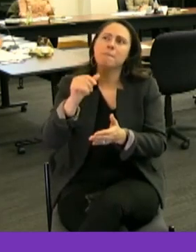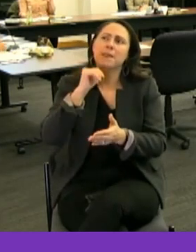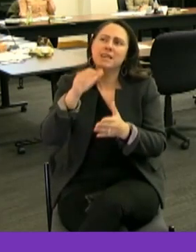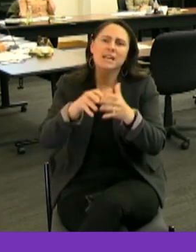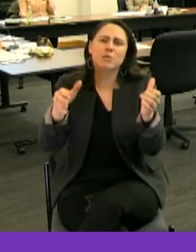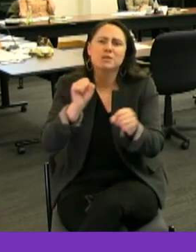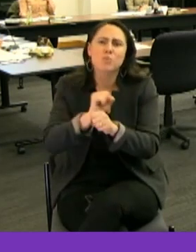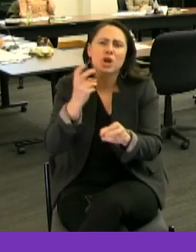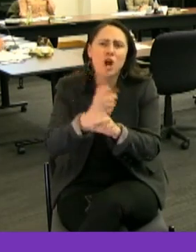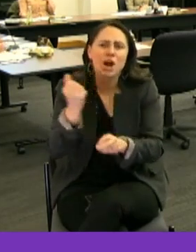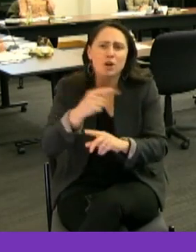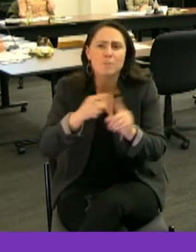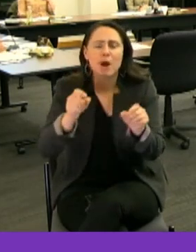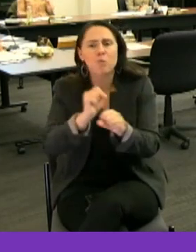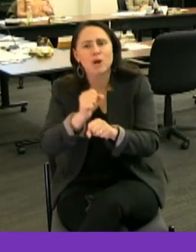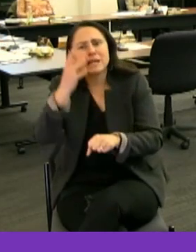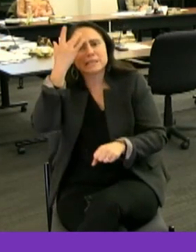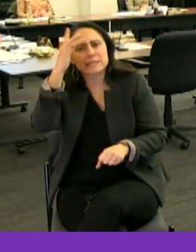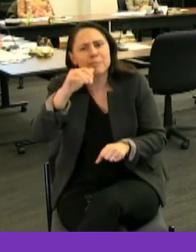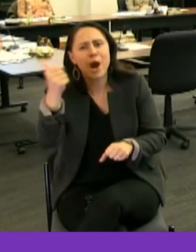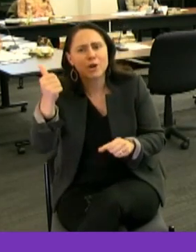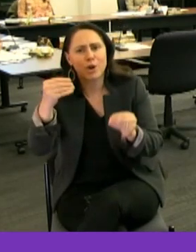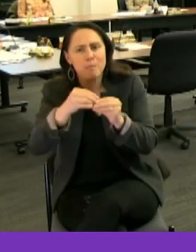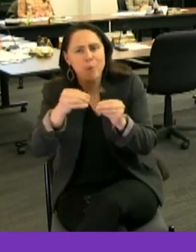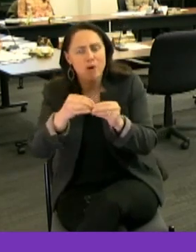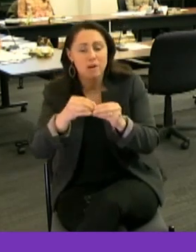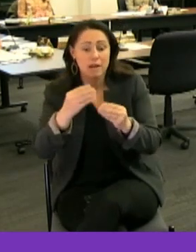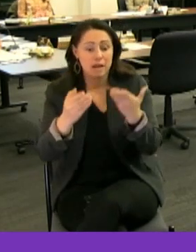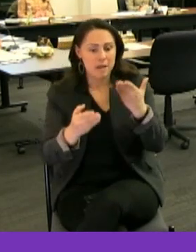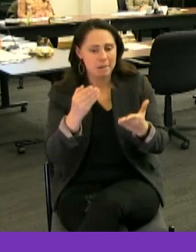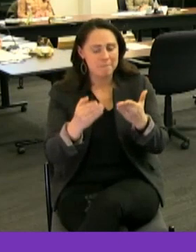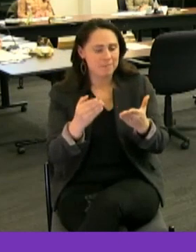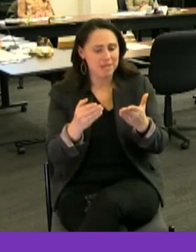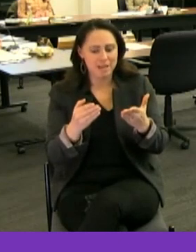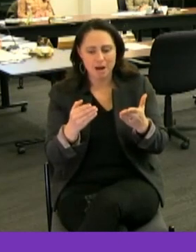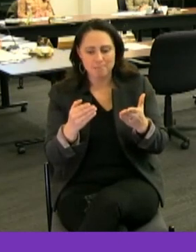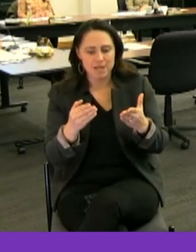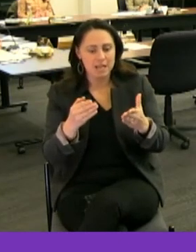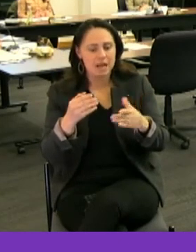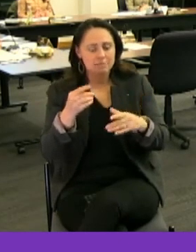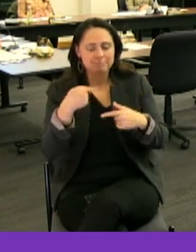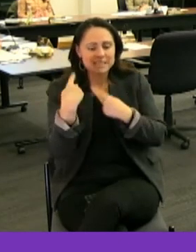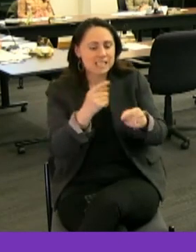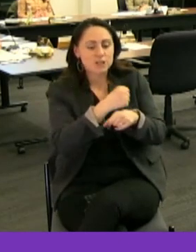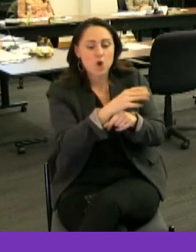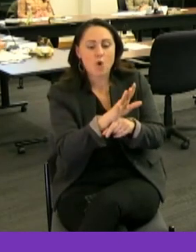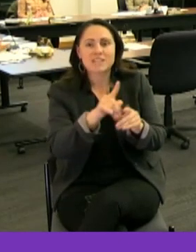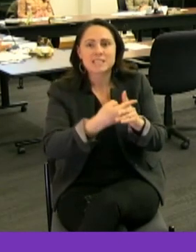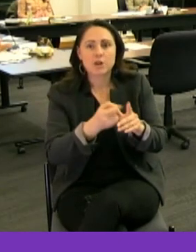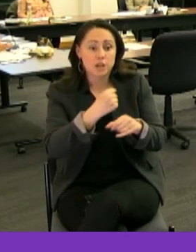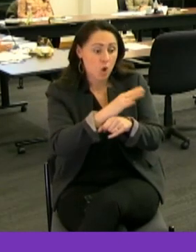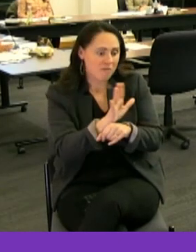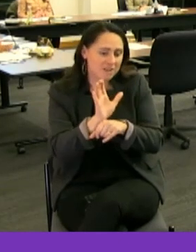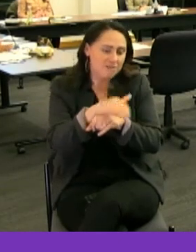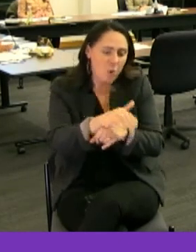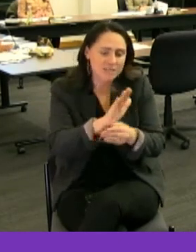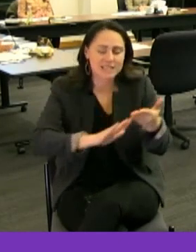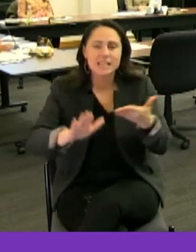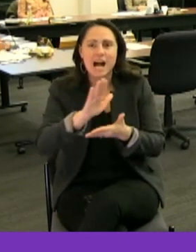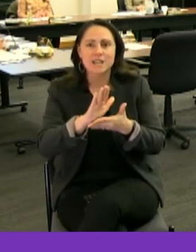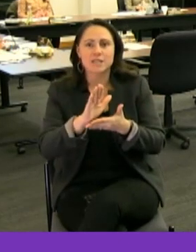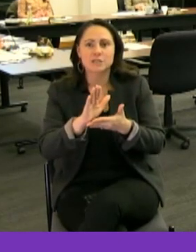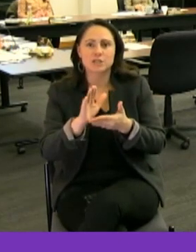so much work harder, but work smarter at how we message our courses. Since COVID started, COVID forced the college to